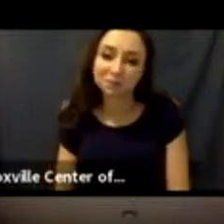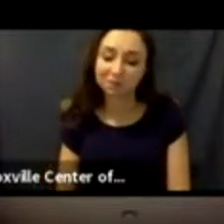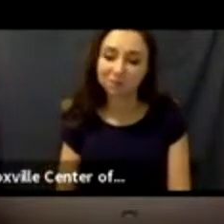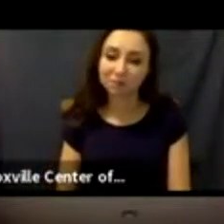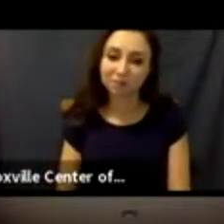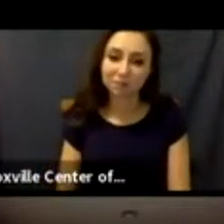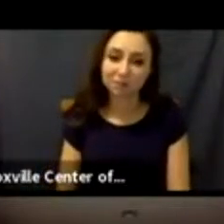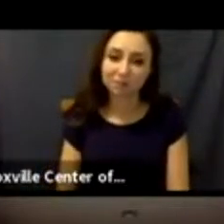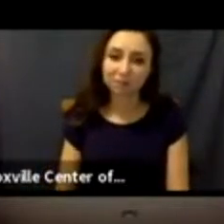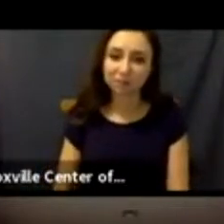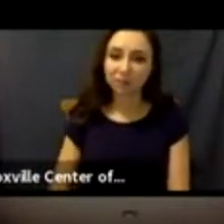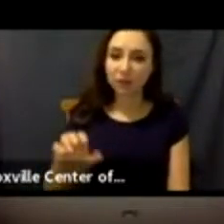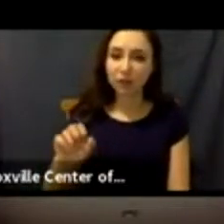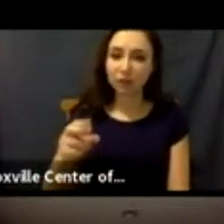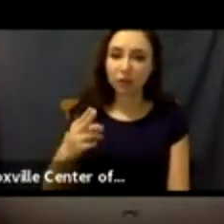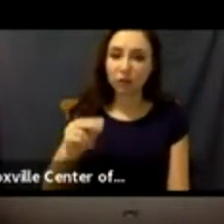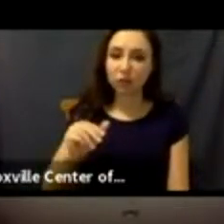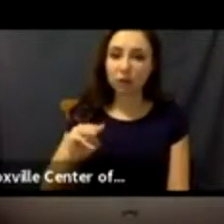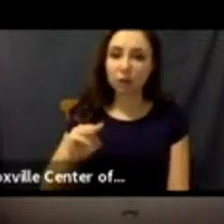You know, I will say that